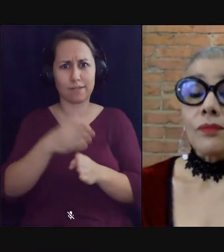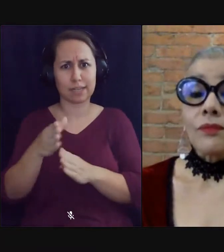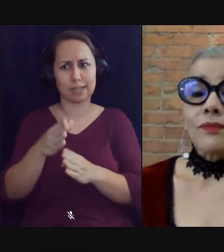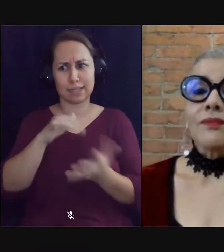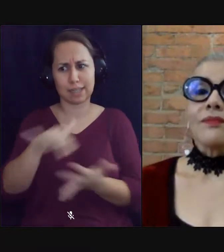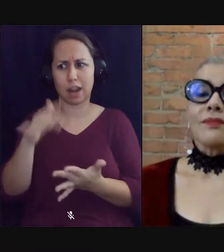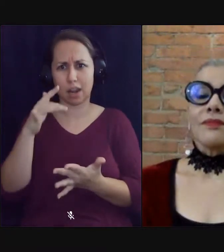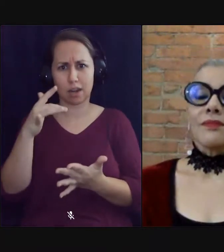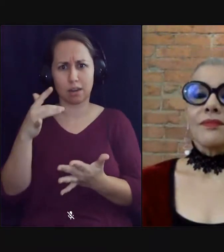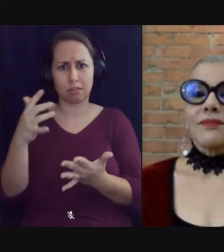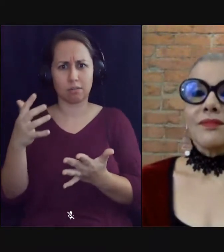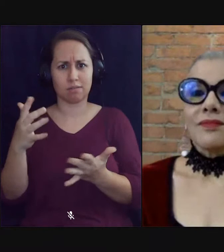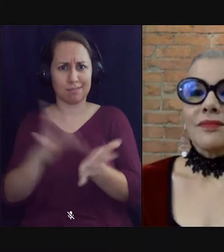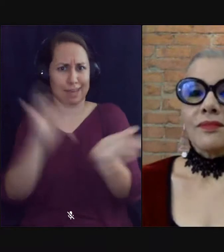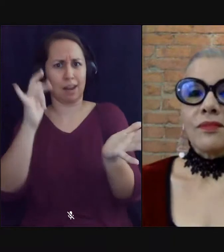white supremacists.